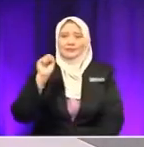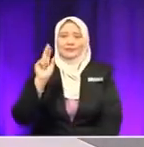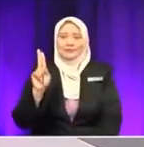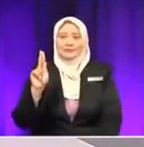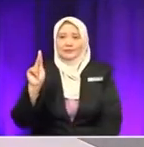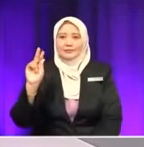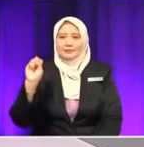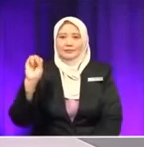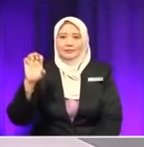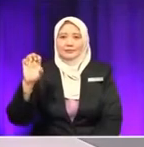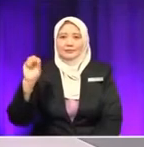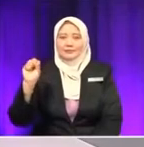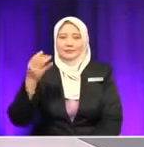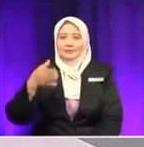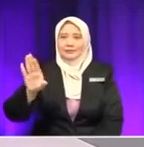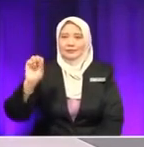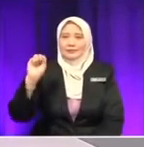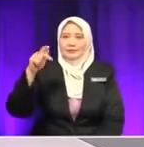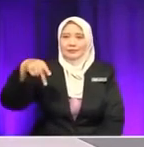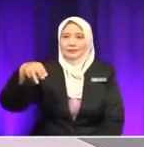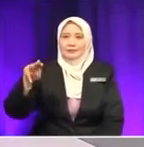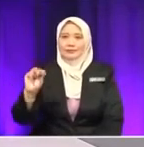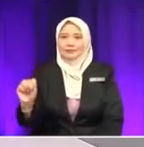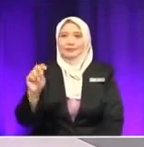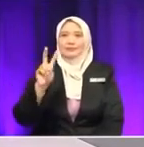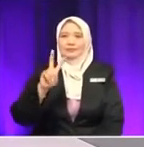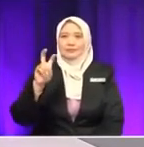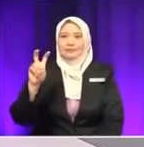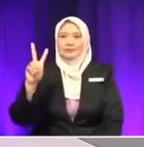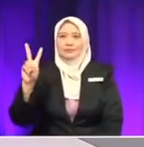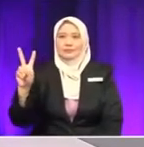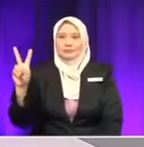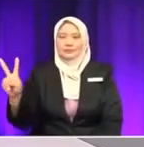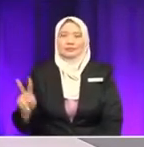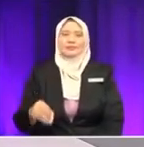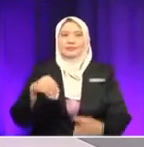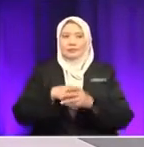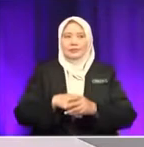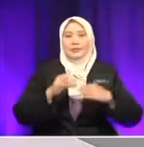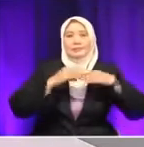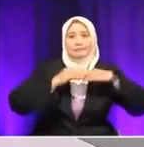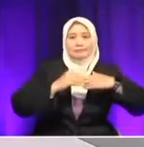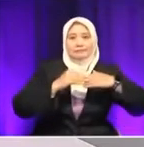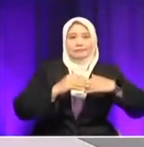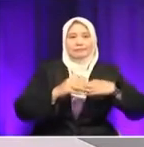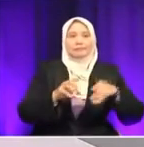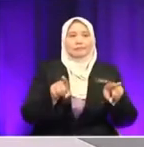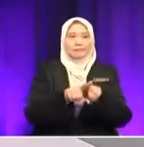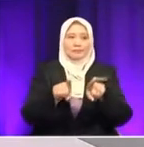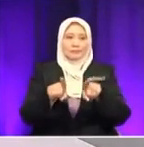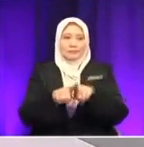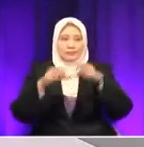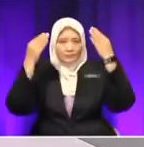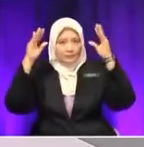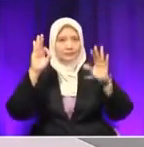for English language. Dare to speak. Speaking assessments, what we are thoroughly discussing together with Teacher Faraliza all